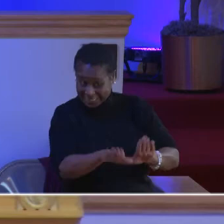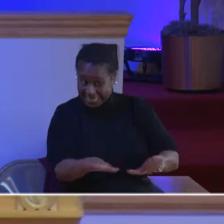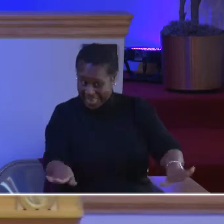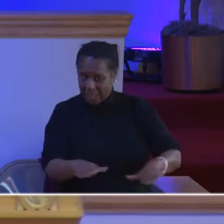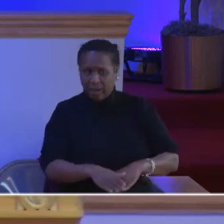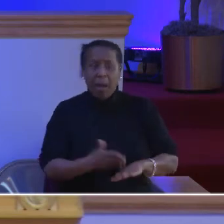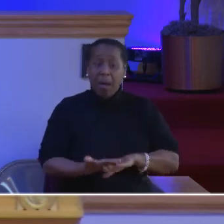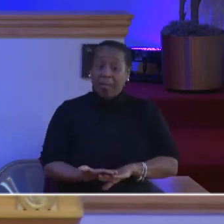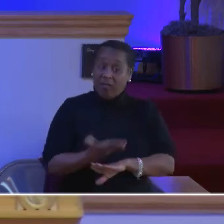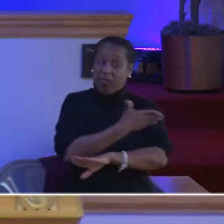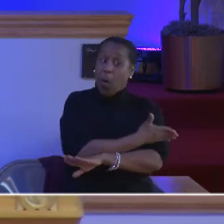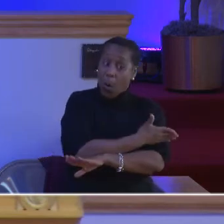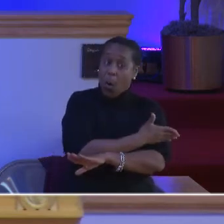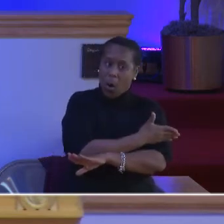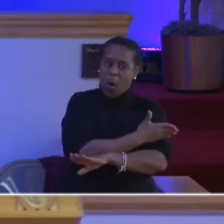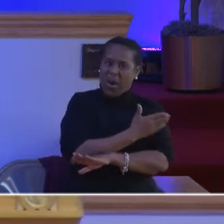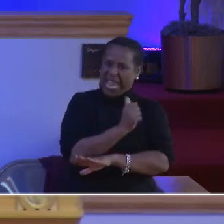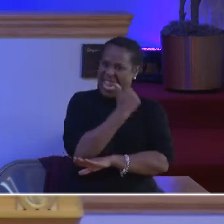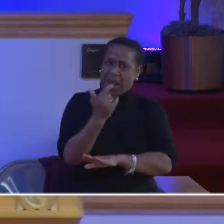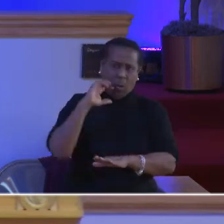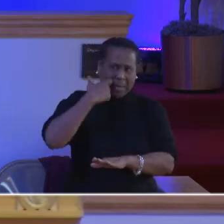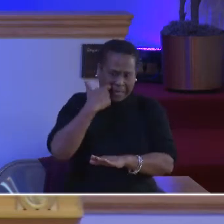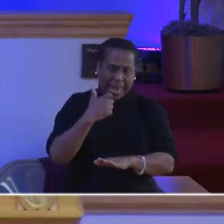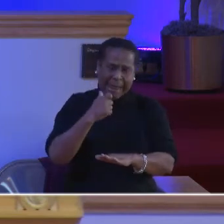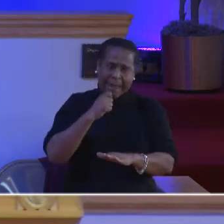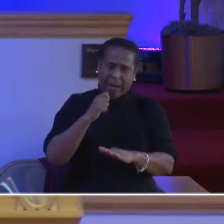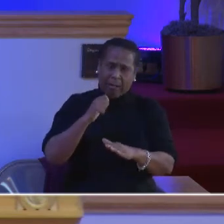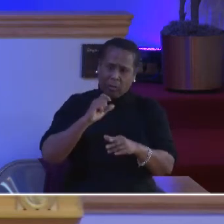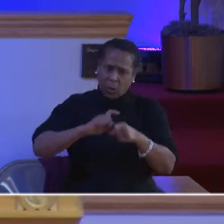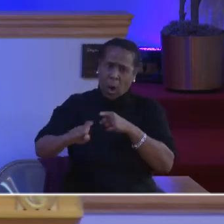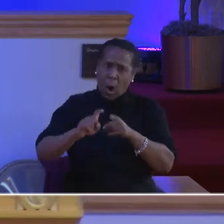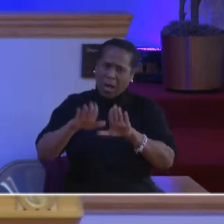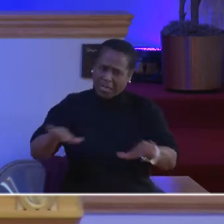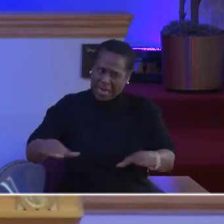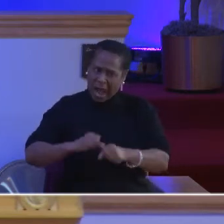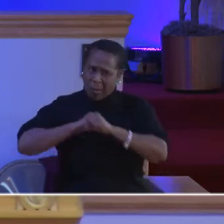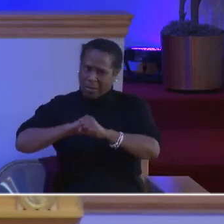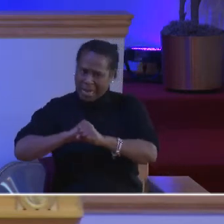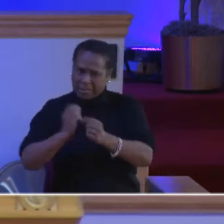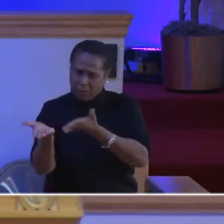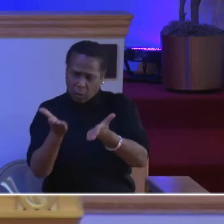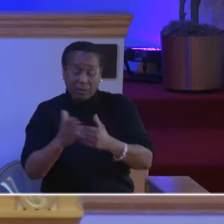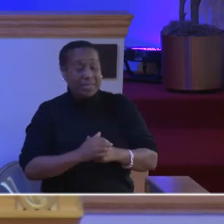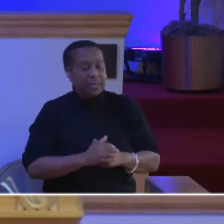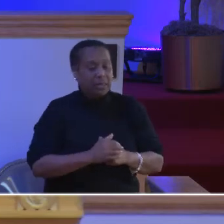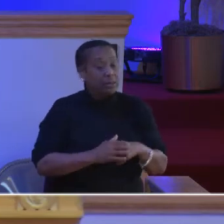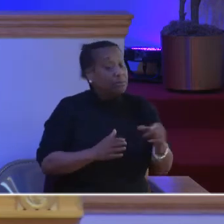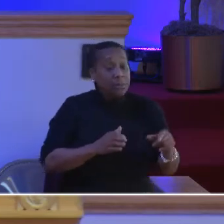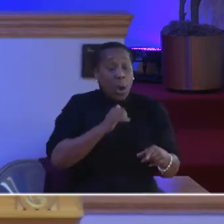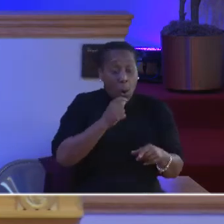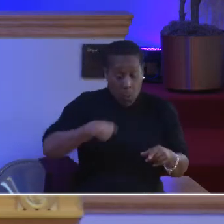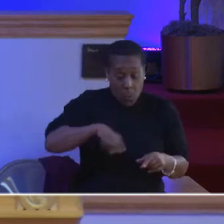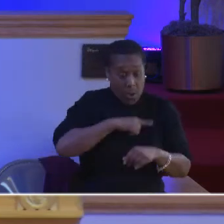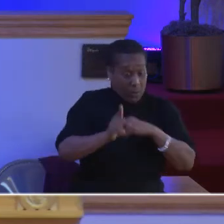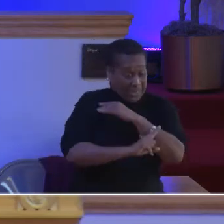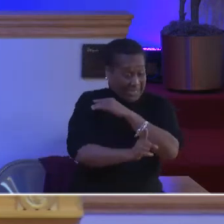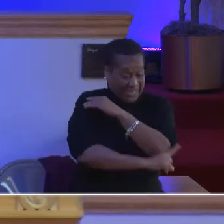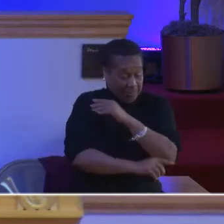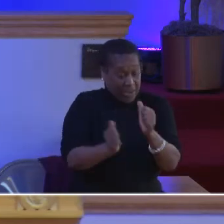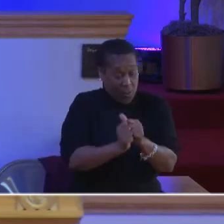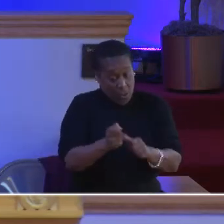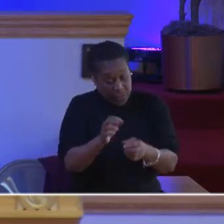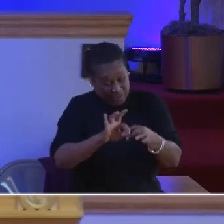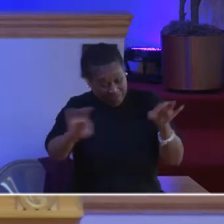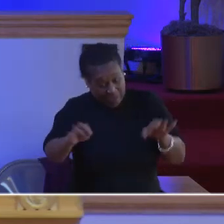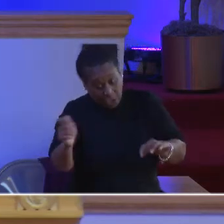This was before anybody dared to call Child Protective Services on you. And not only were we disciplined with the switch,